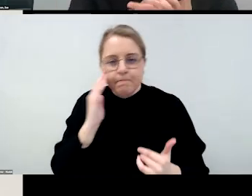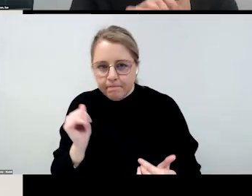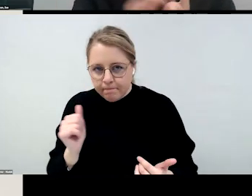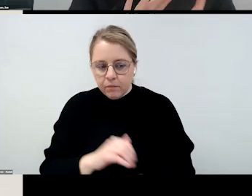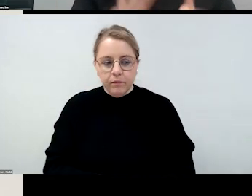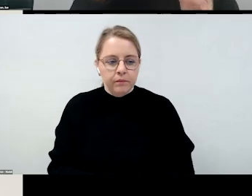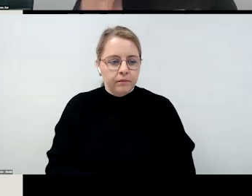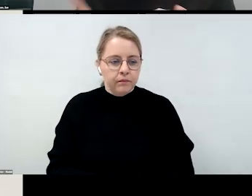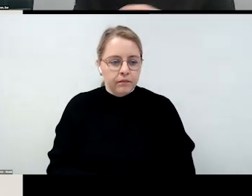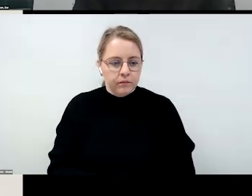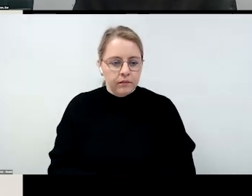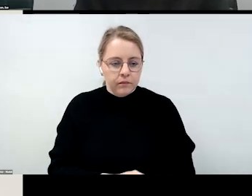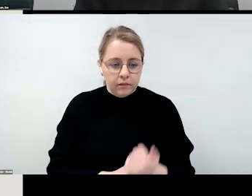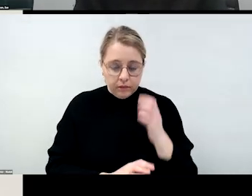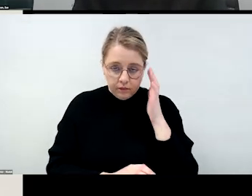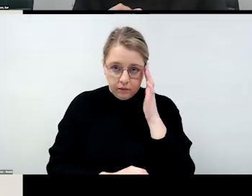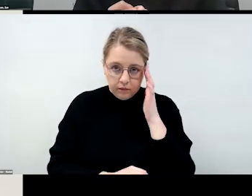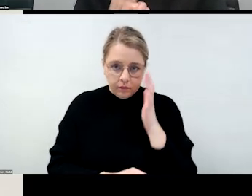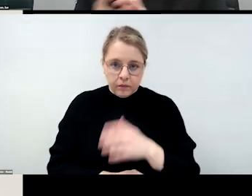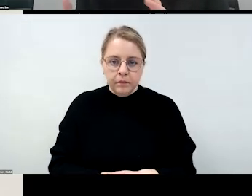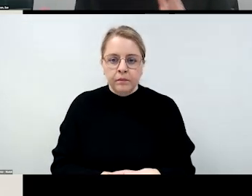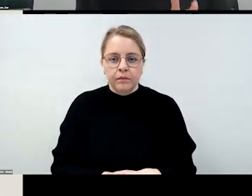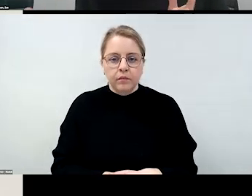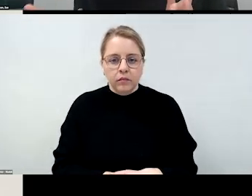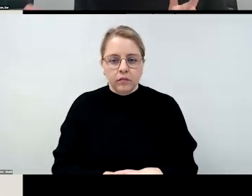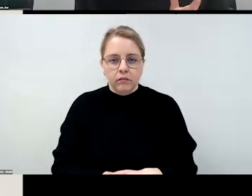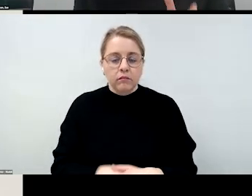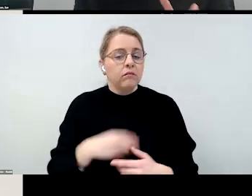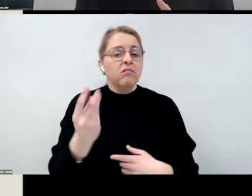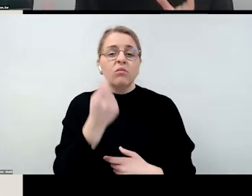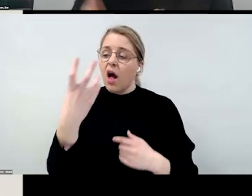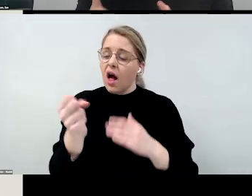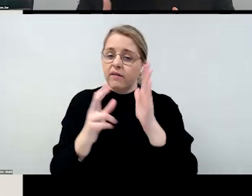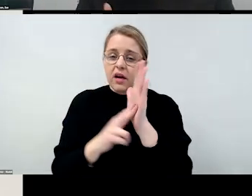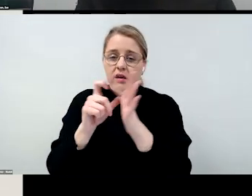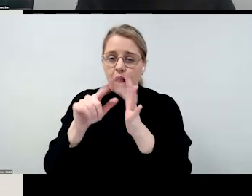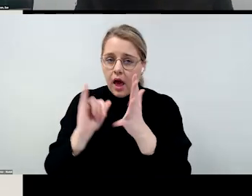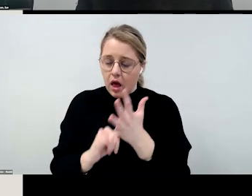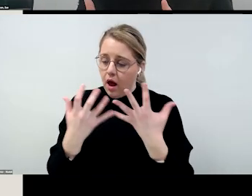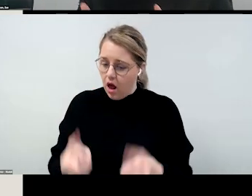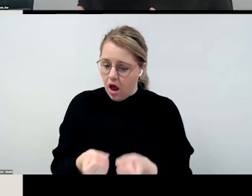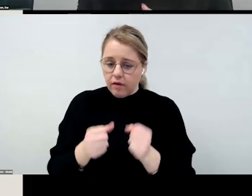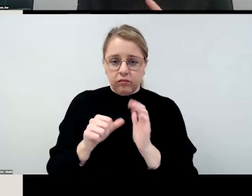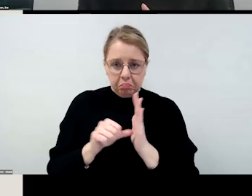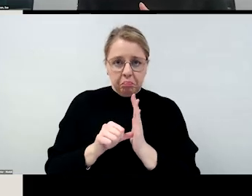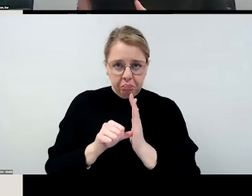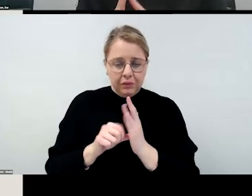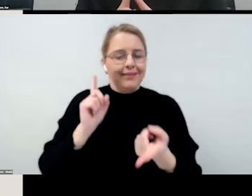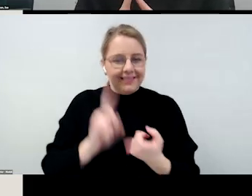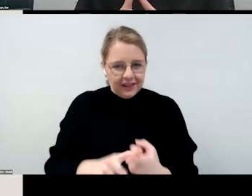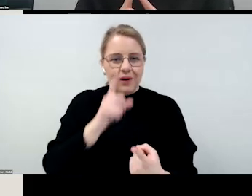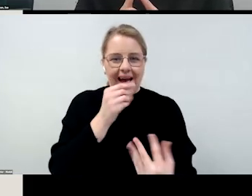to reiterate what I said on the previous slide, just because someone has NDIS, they are still entitled to public